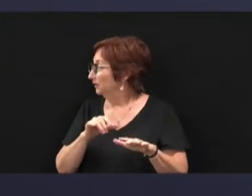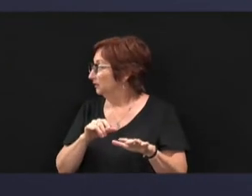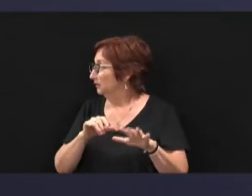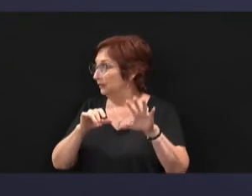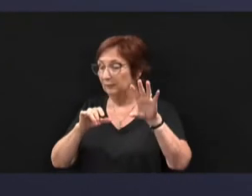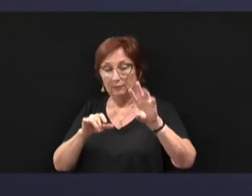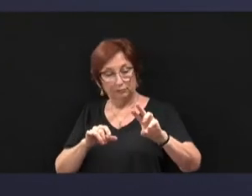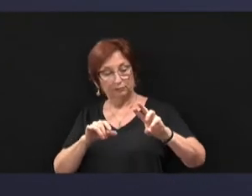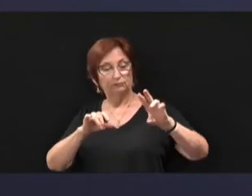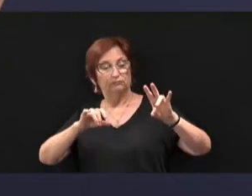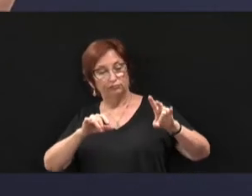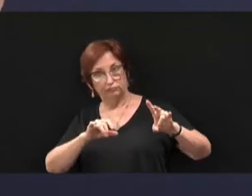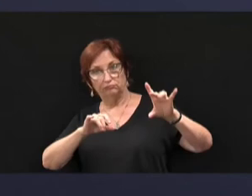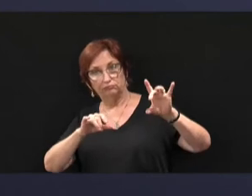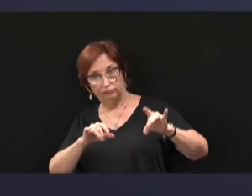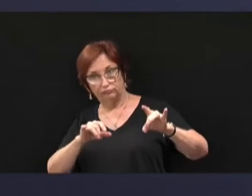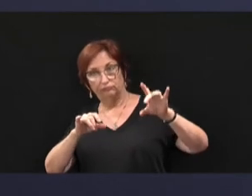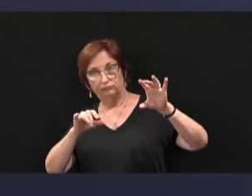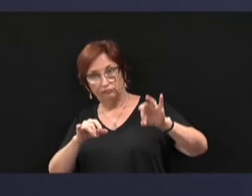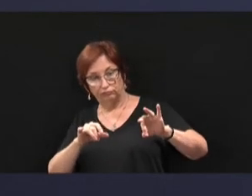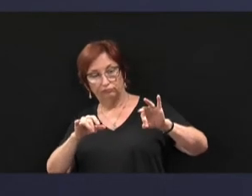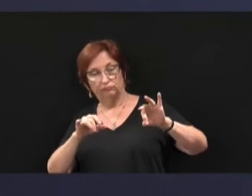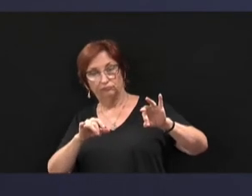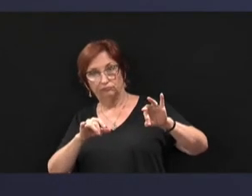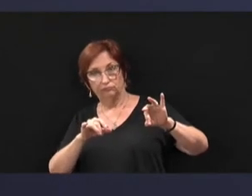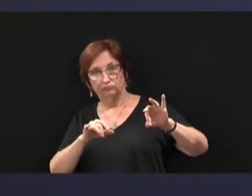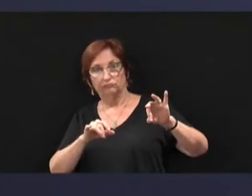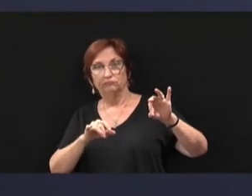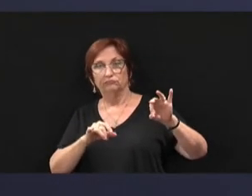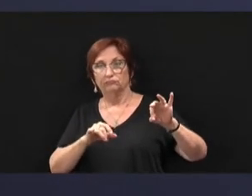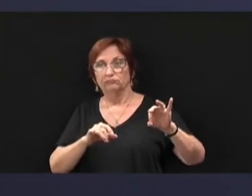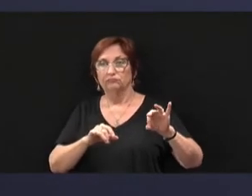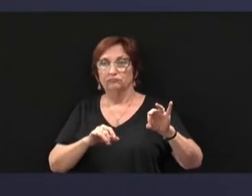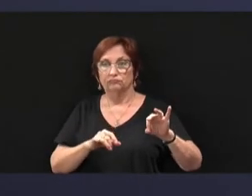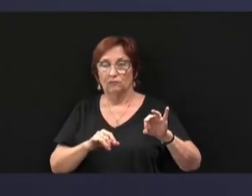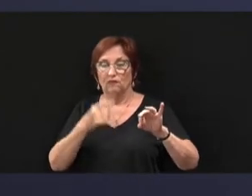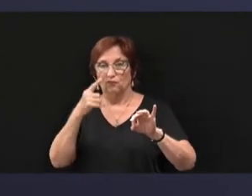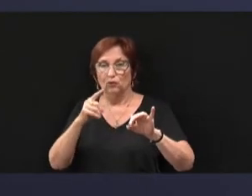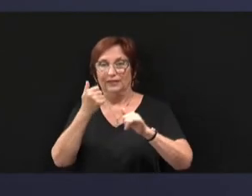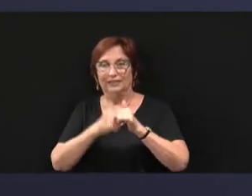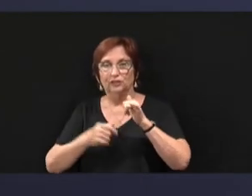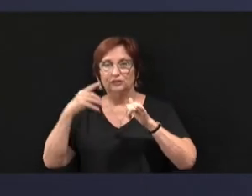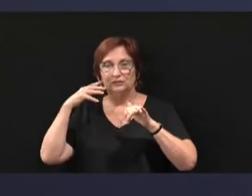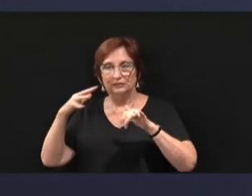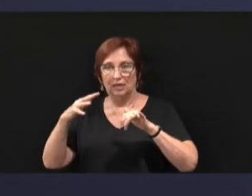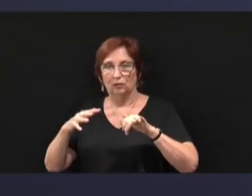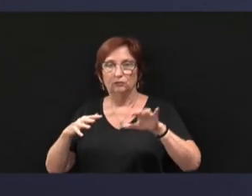Okay, where they tap the finger with the thumb for each sound.